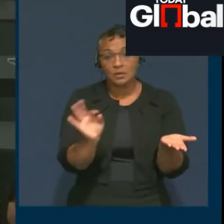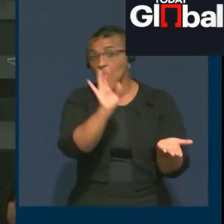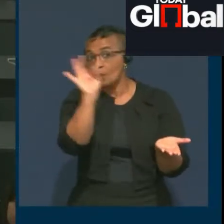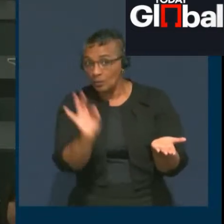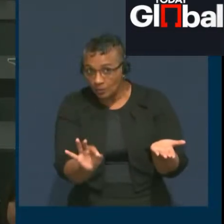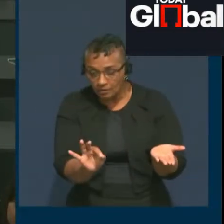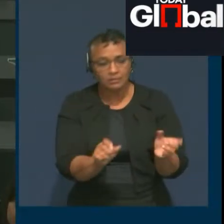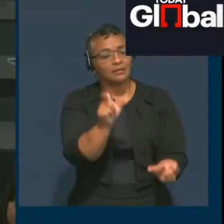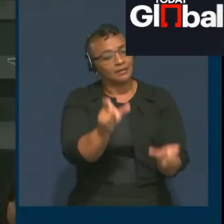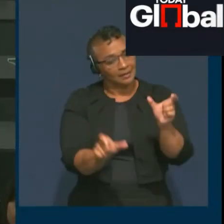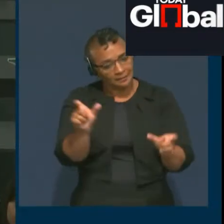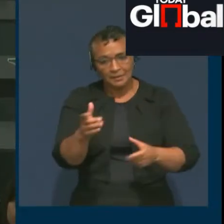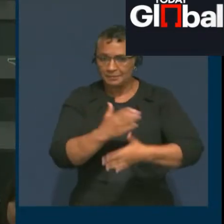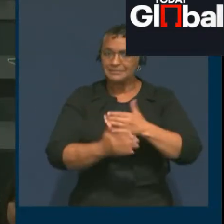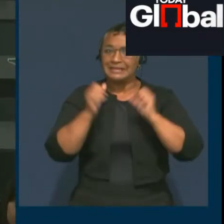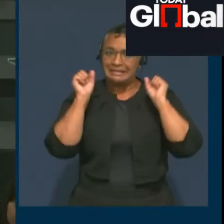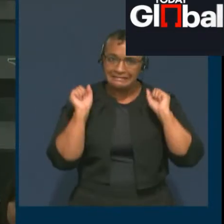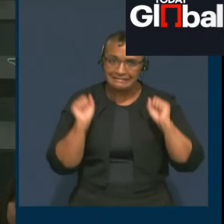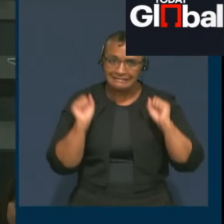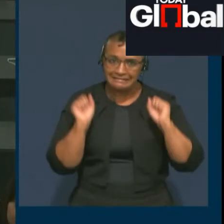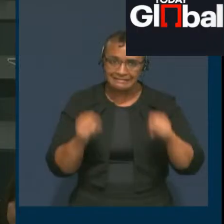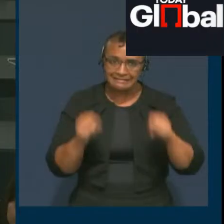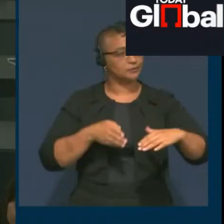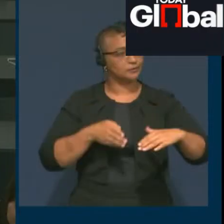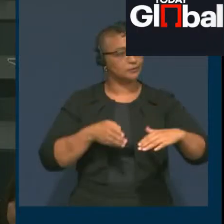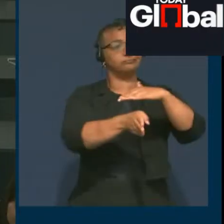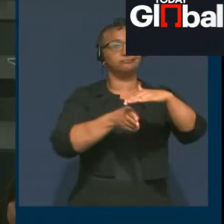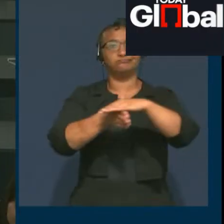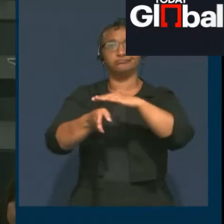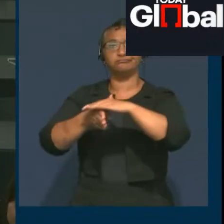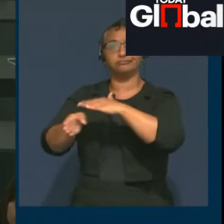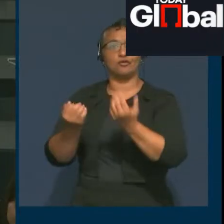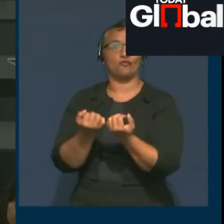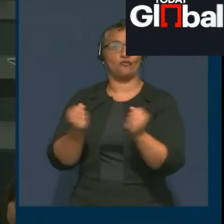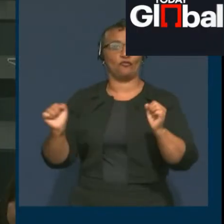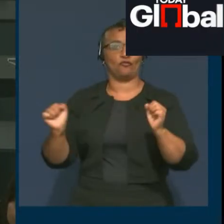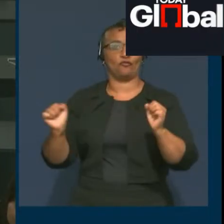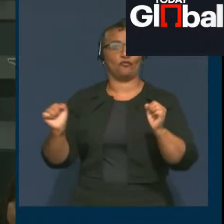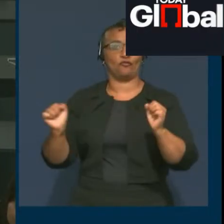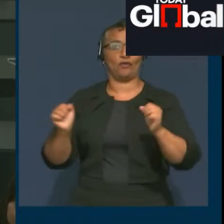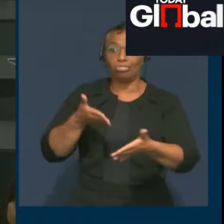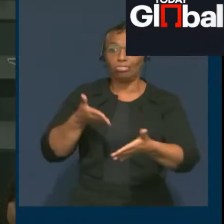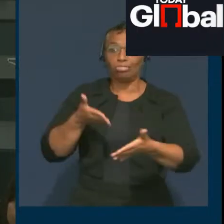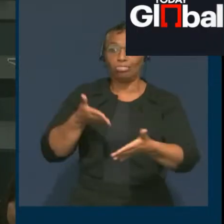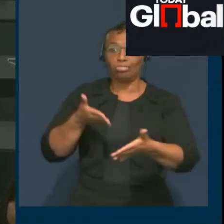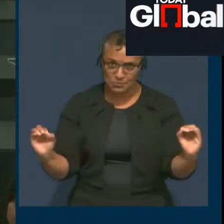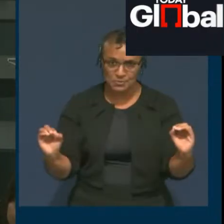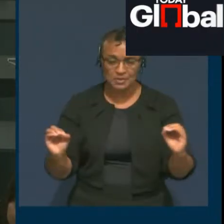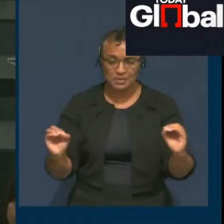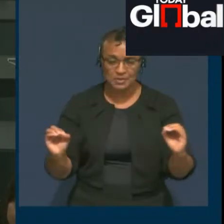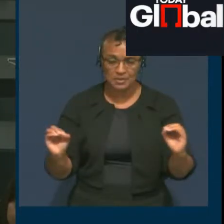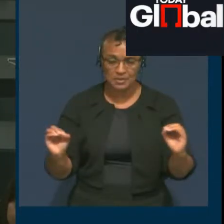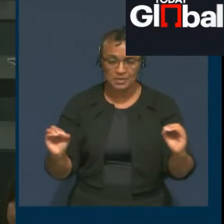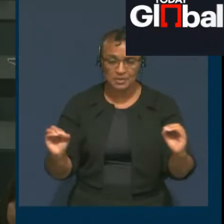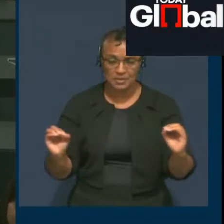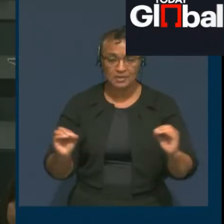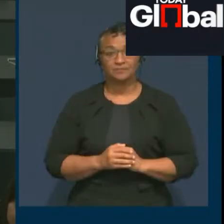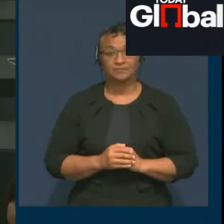disabilities can have access to them without difficulty. In addition, the law